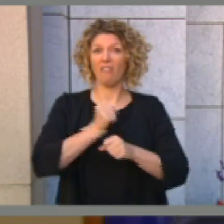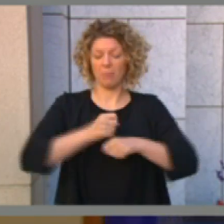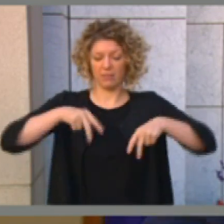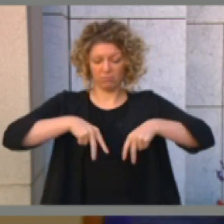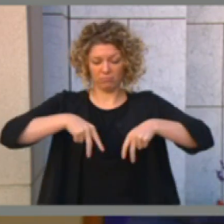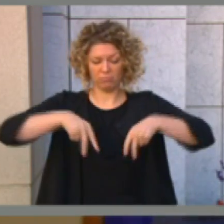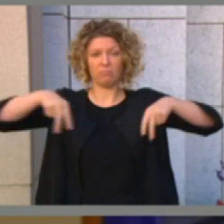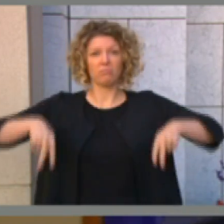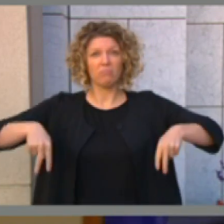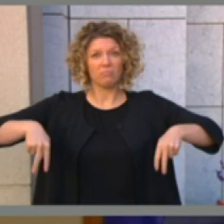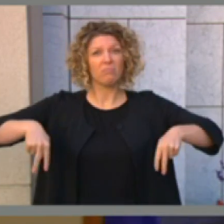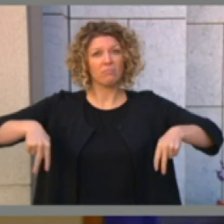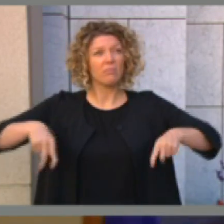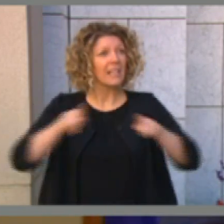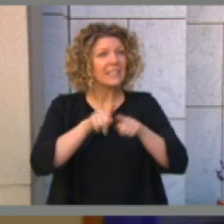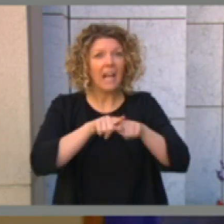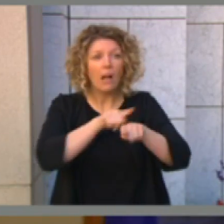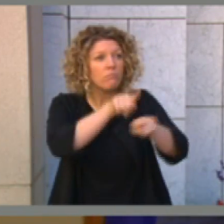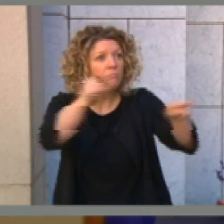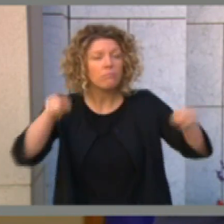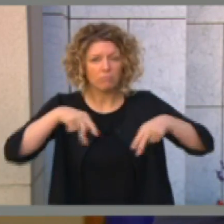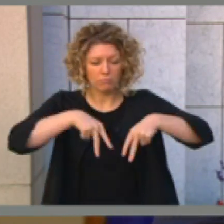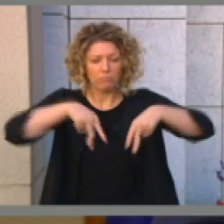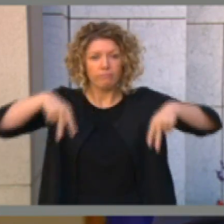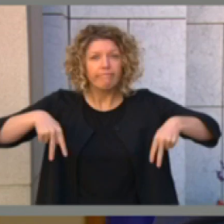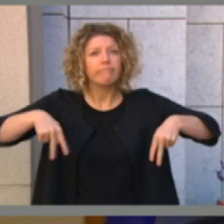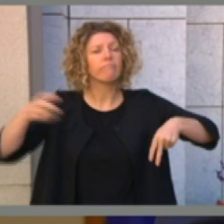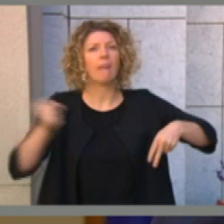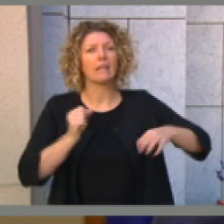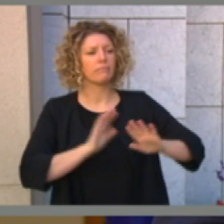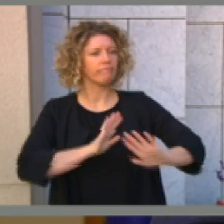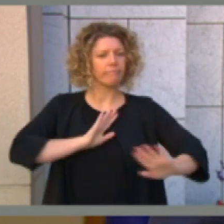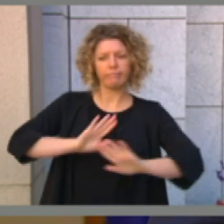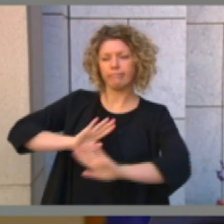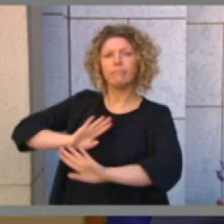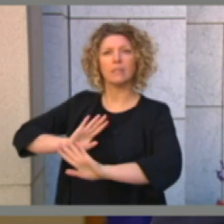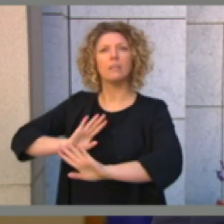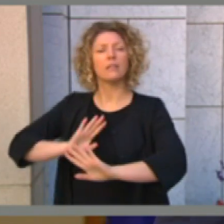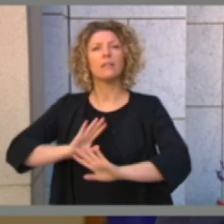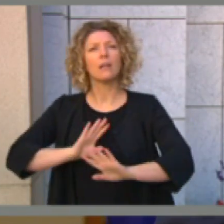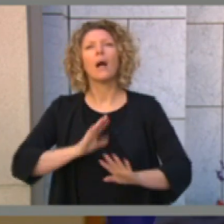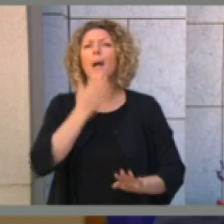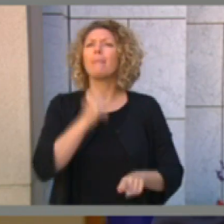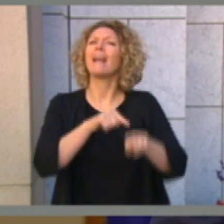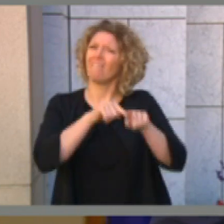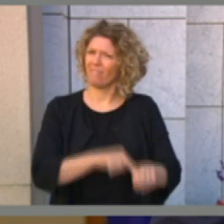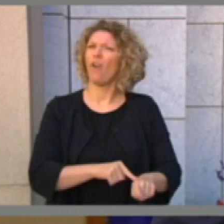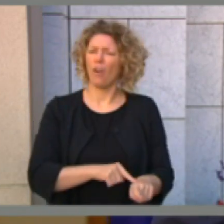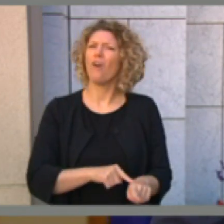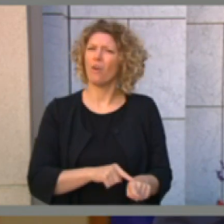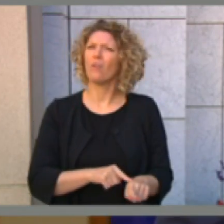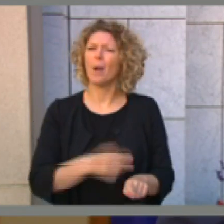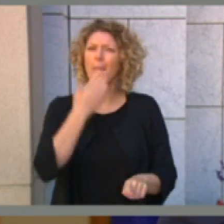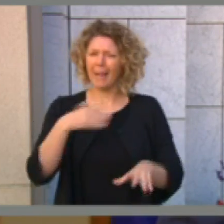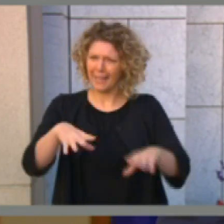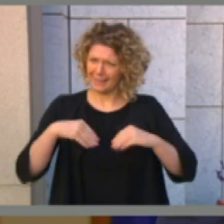I'd suggest the rest of you might want to think about that as well. It's important that we try and observe those social distancing practices, which